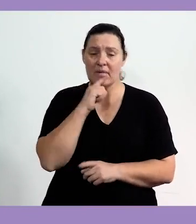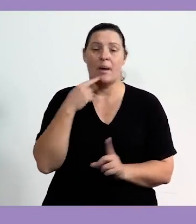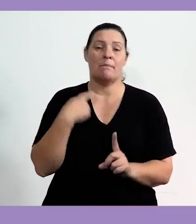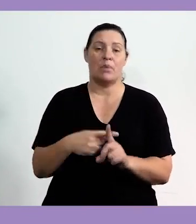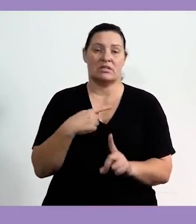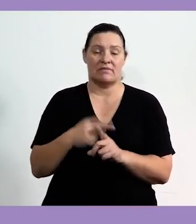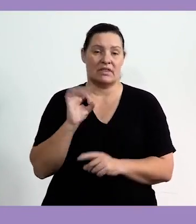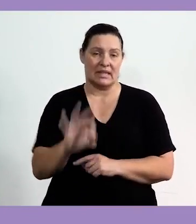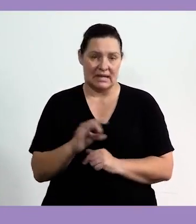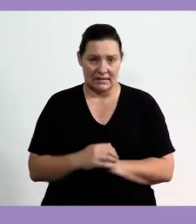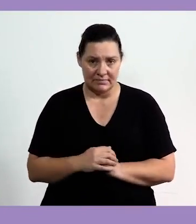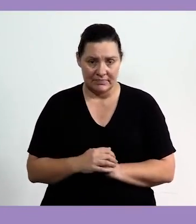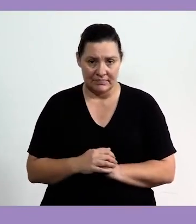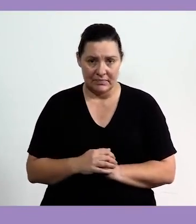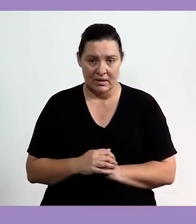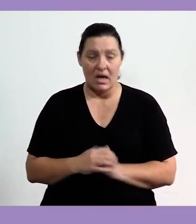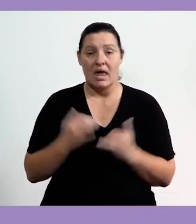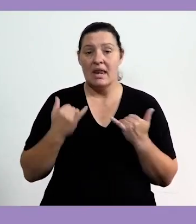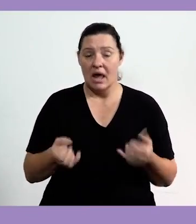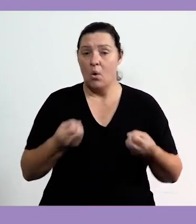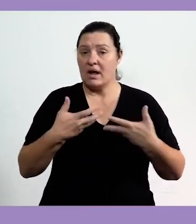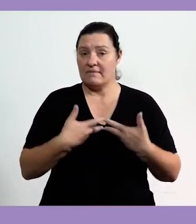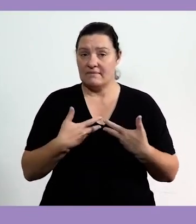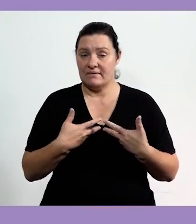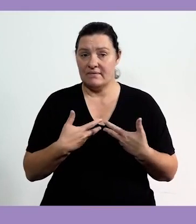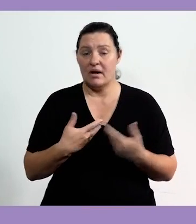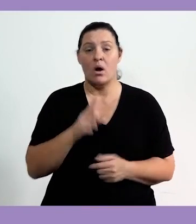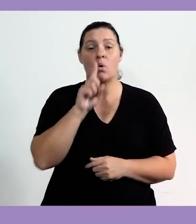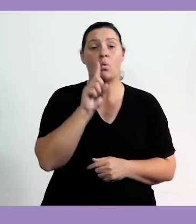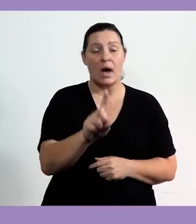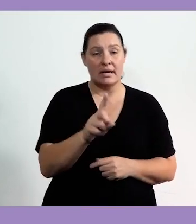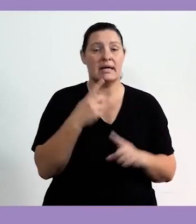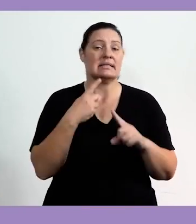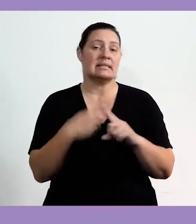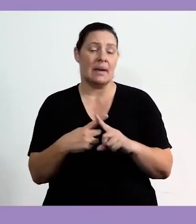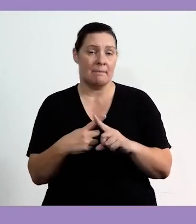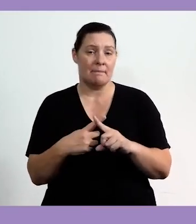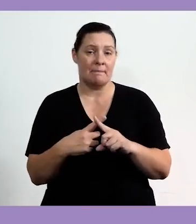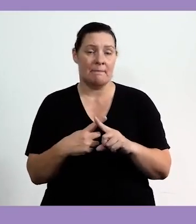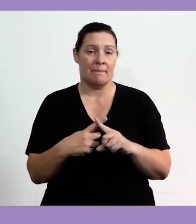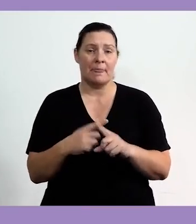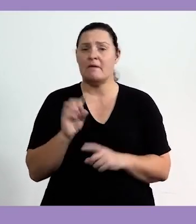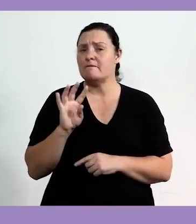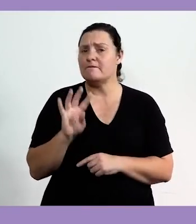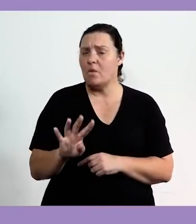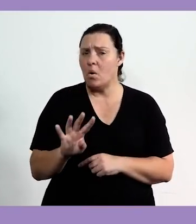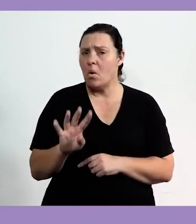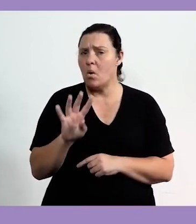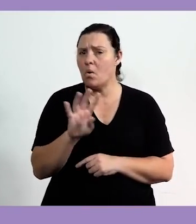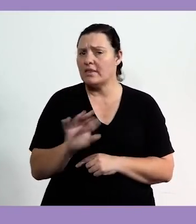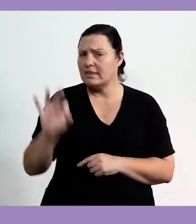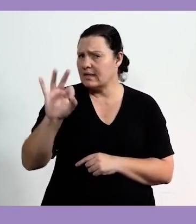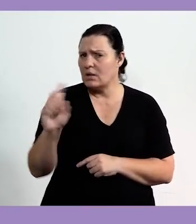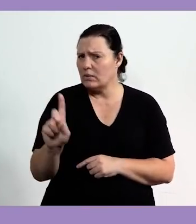exponent, and that is a positive 3. That now gives us 1 multiplied by, what